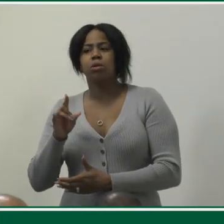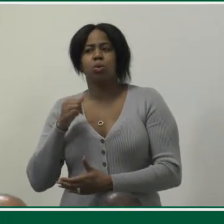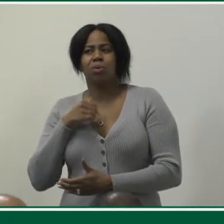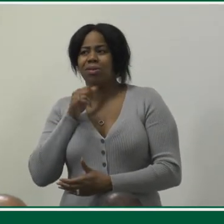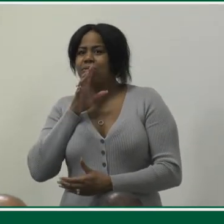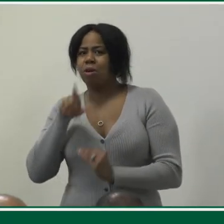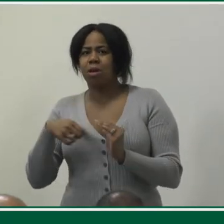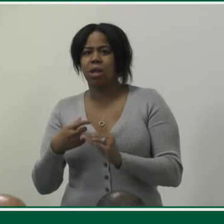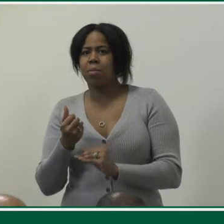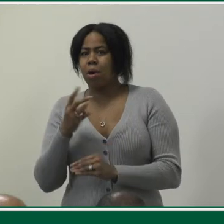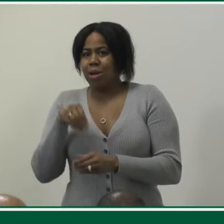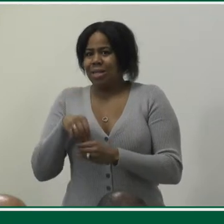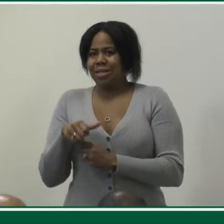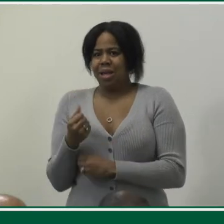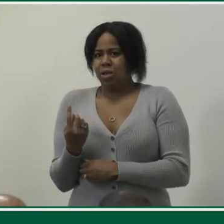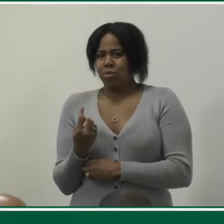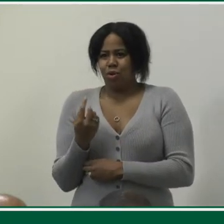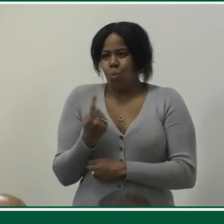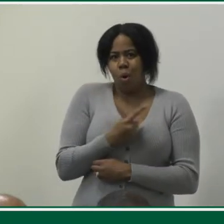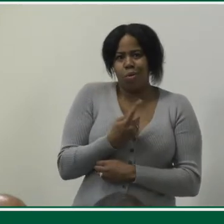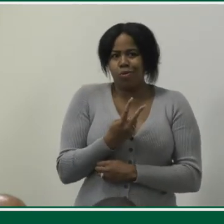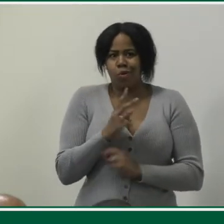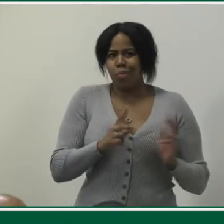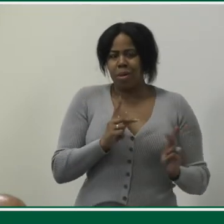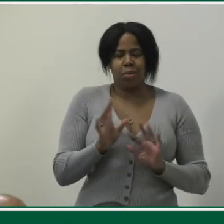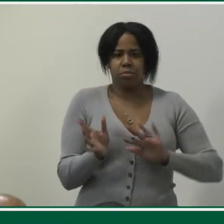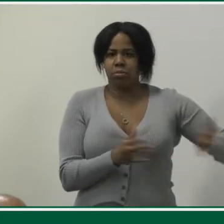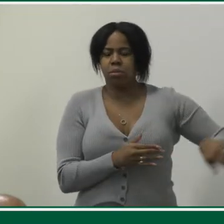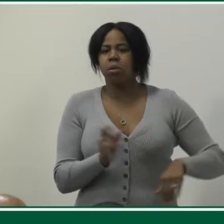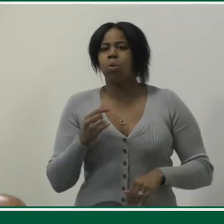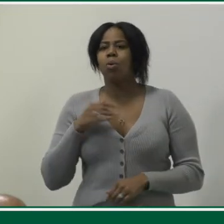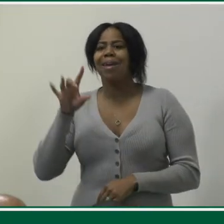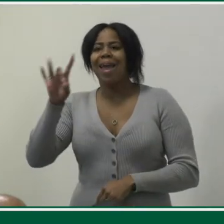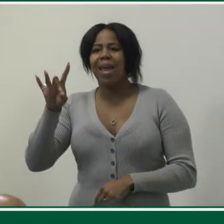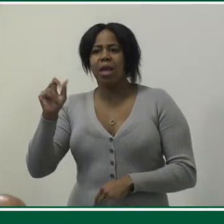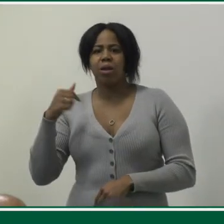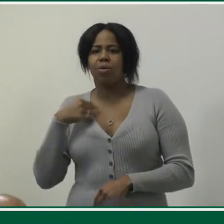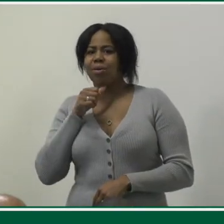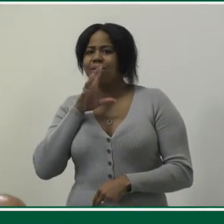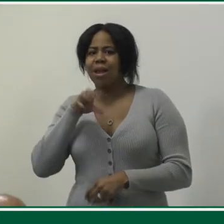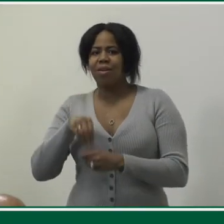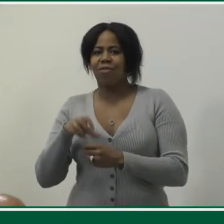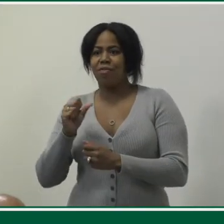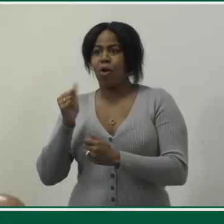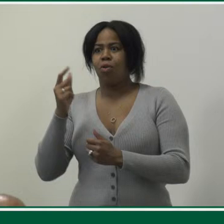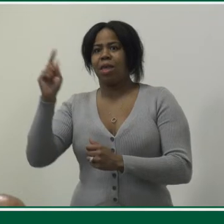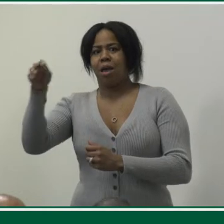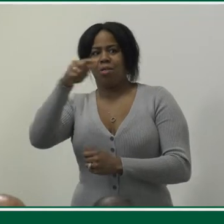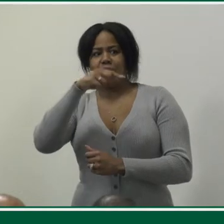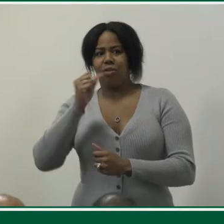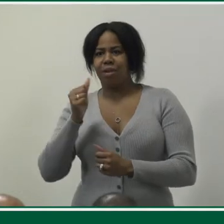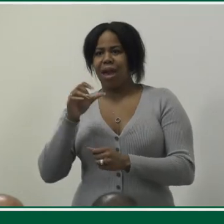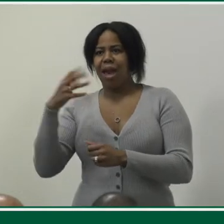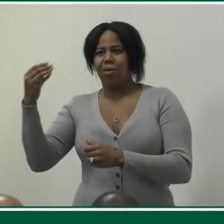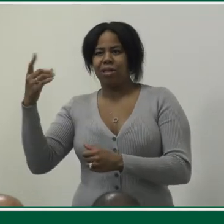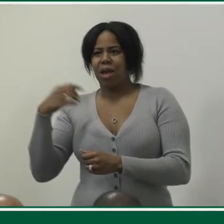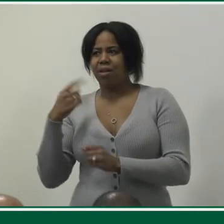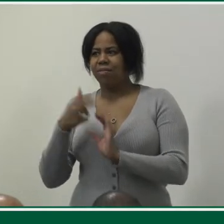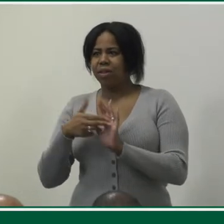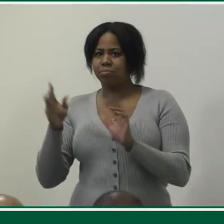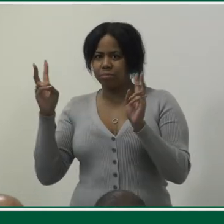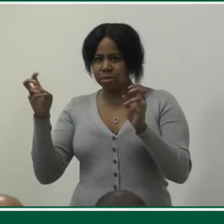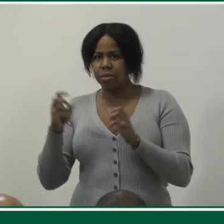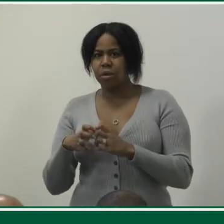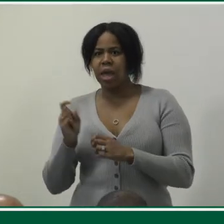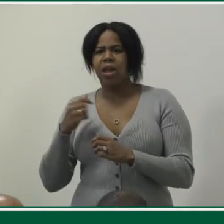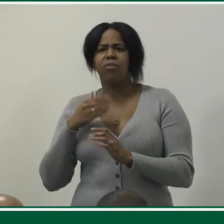one person or two people. This is 8 staff members. That's not counting all the faculty members who are going to be involved in this. And as our long-term